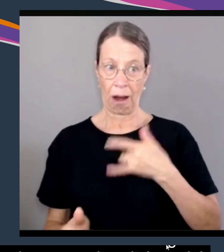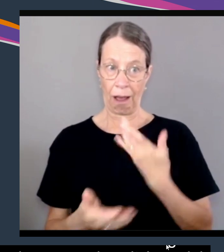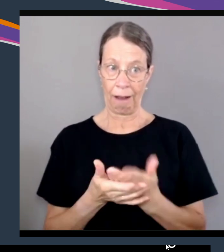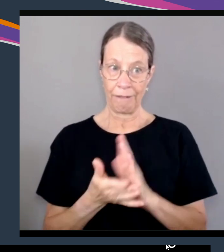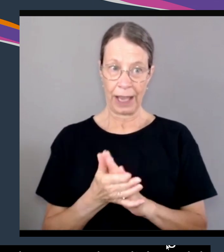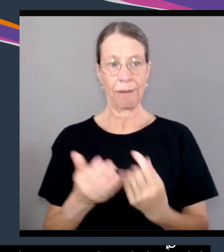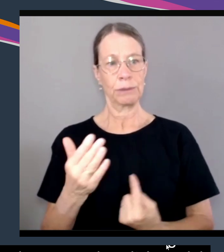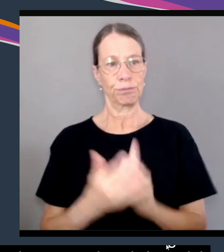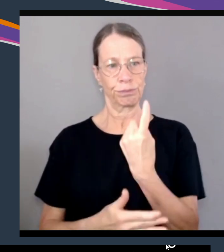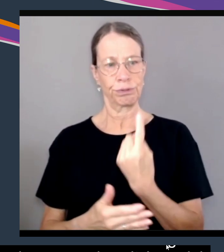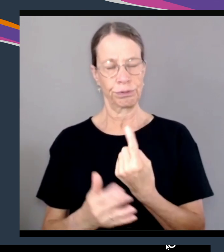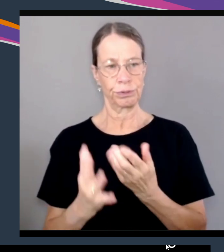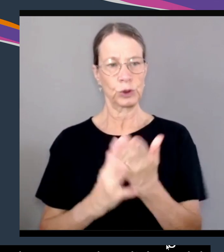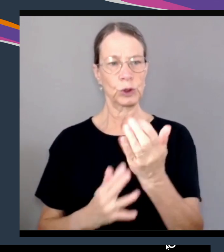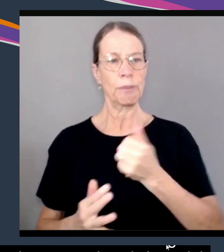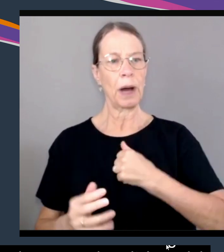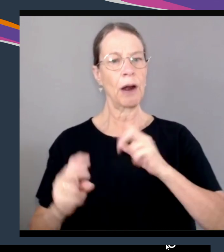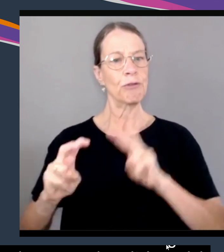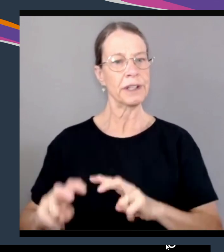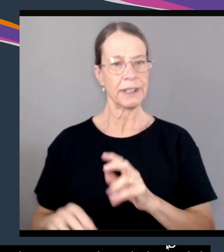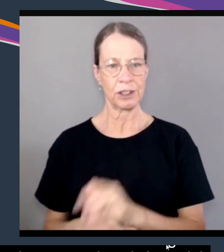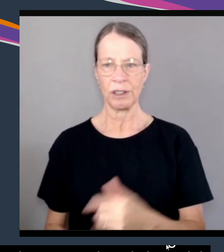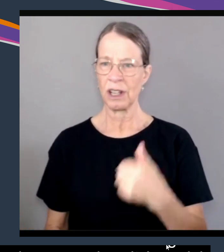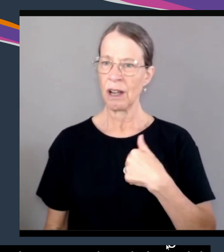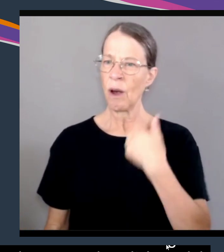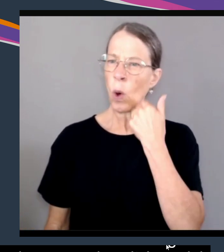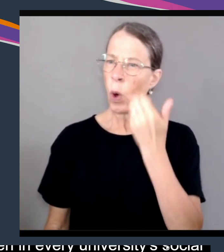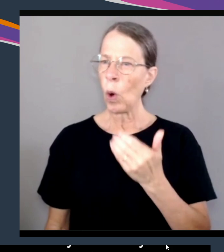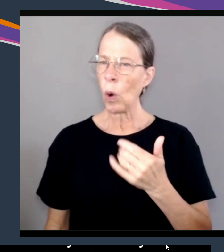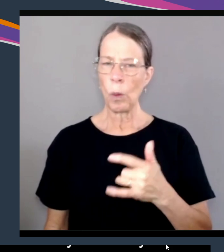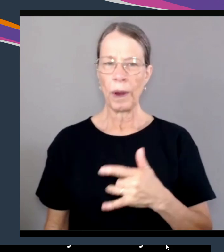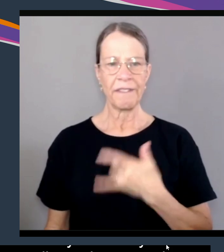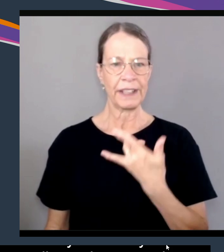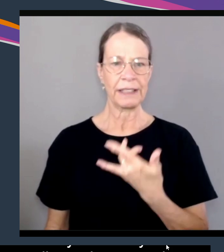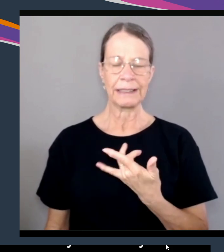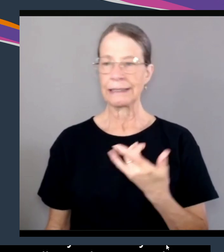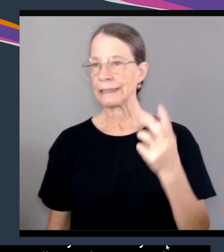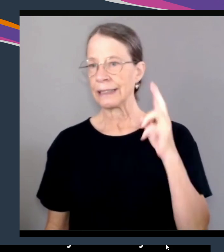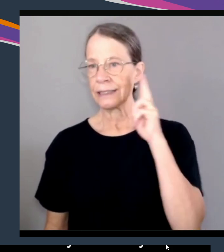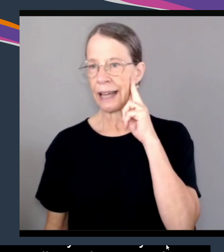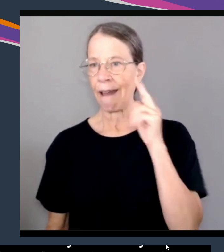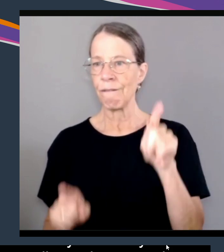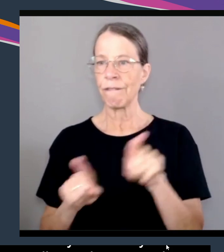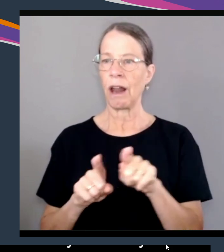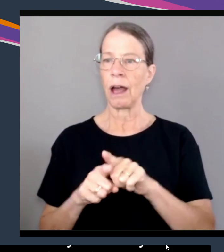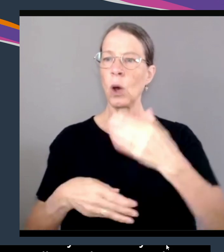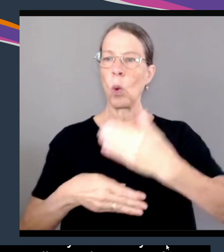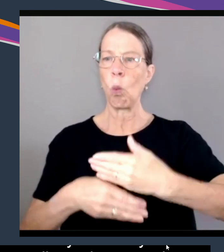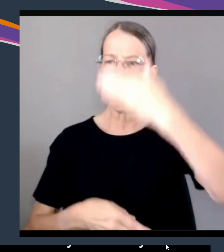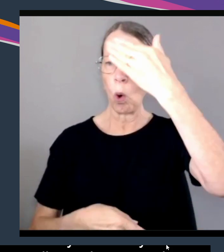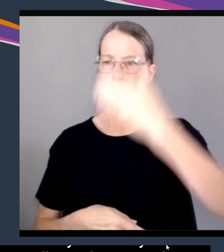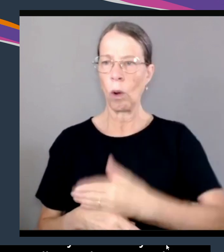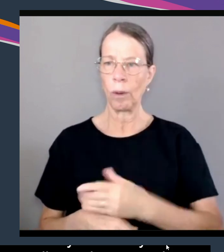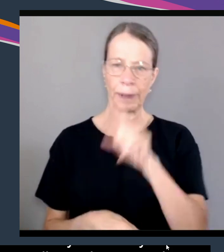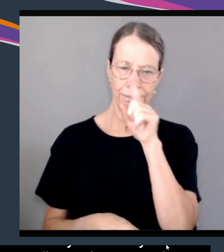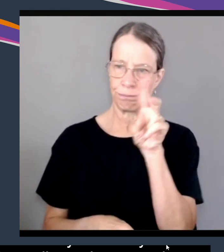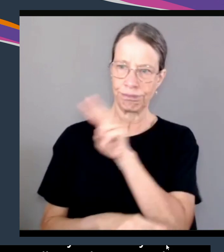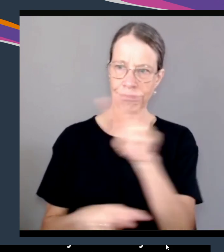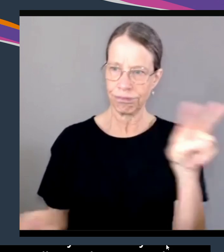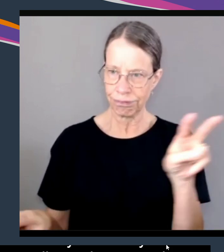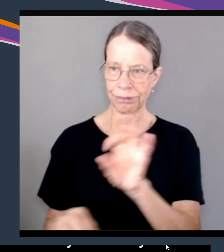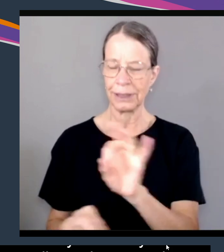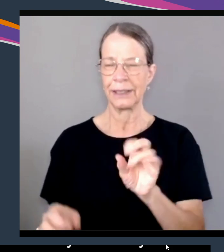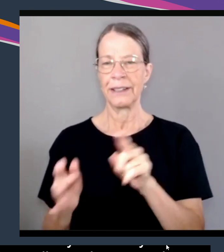journey. I have always felt as a deaf person there's been this invisible wall around what I could and could not